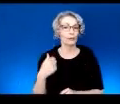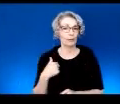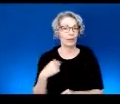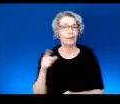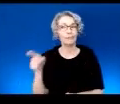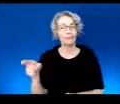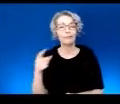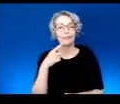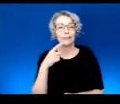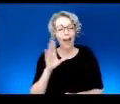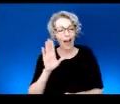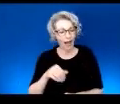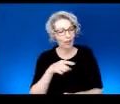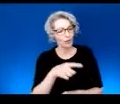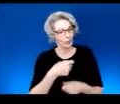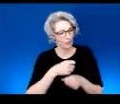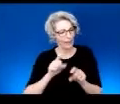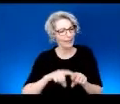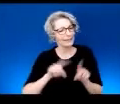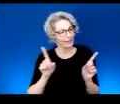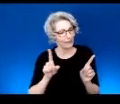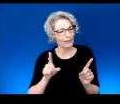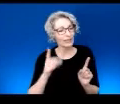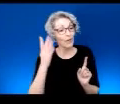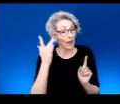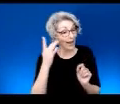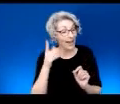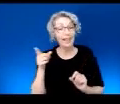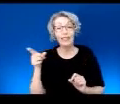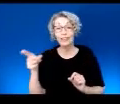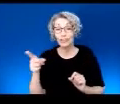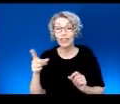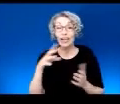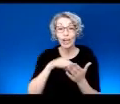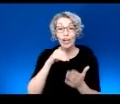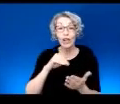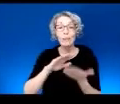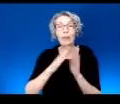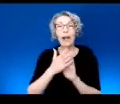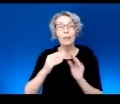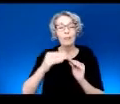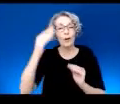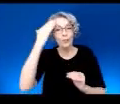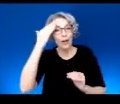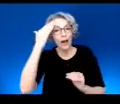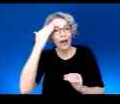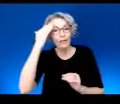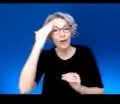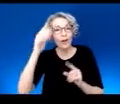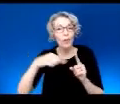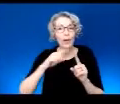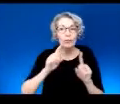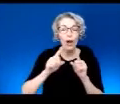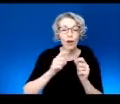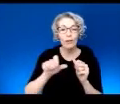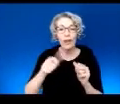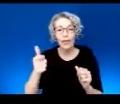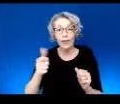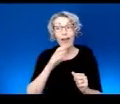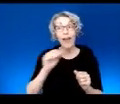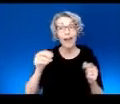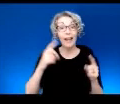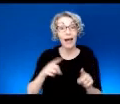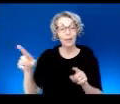me that I was making a difference because she has learned to be more mindful when talking to others, and she has even been teaching her